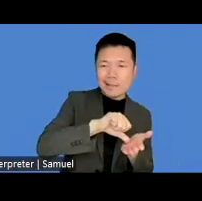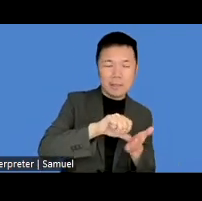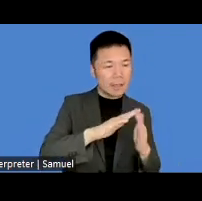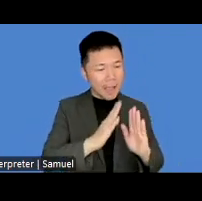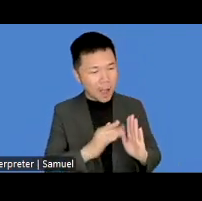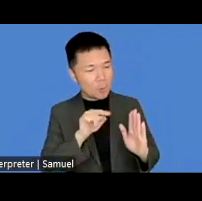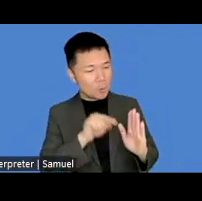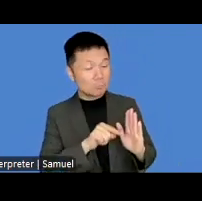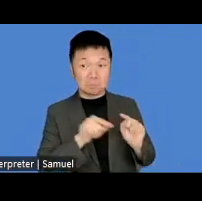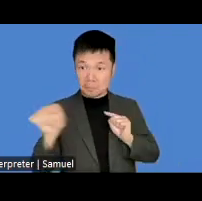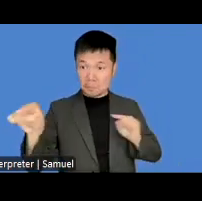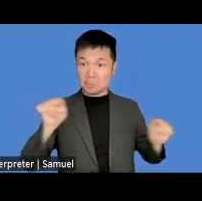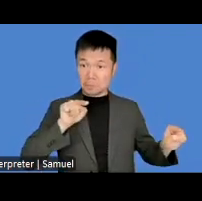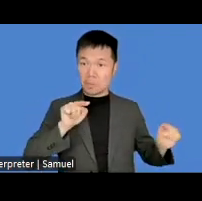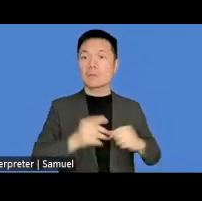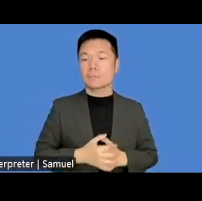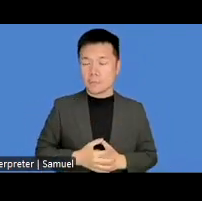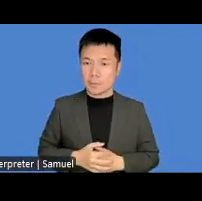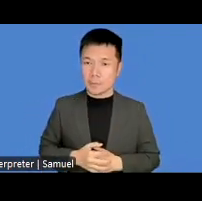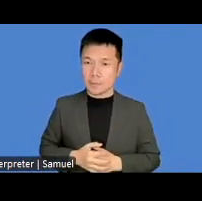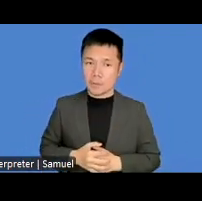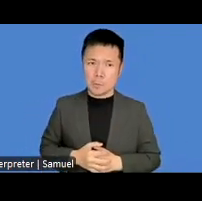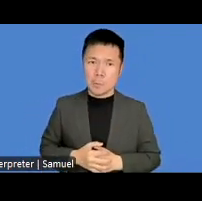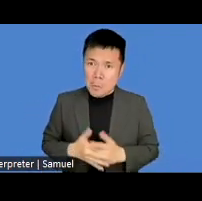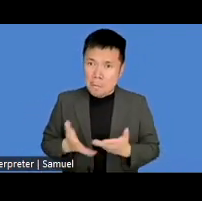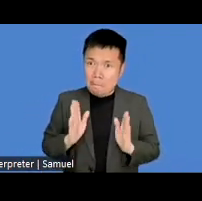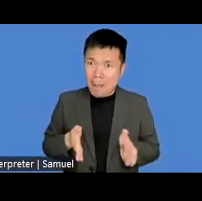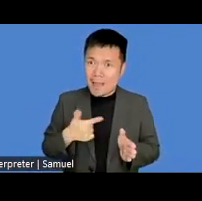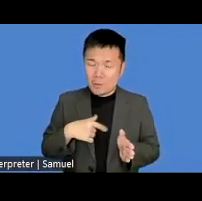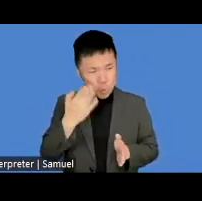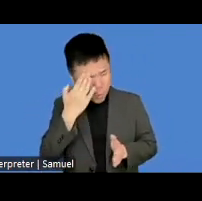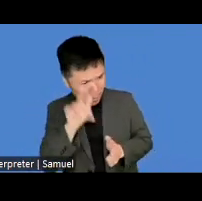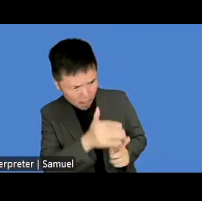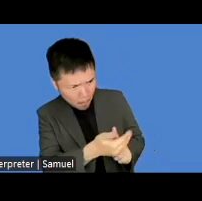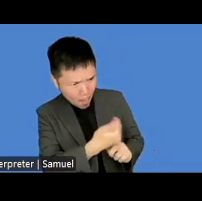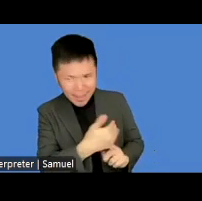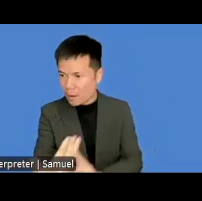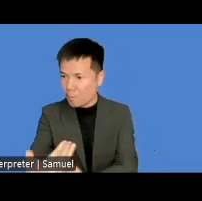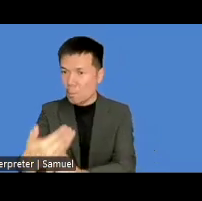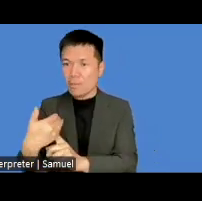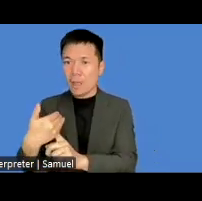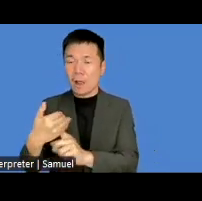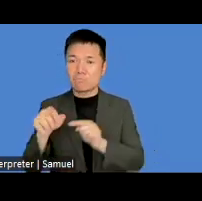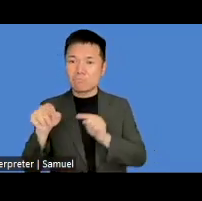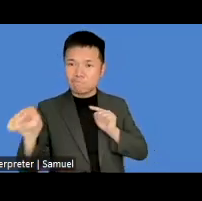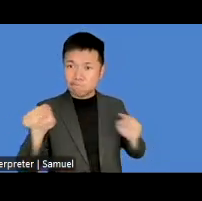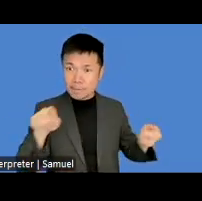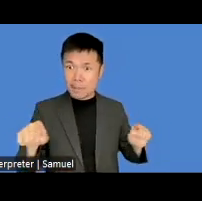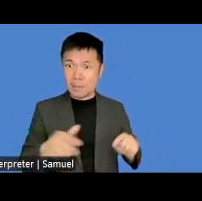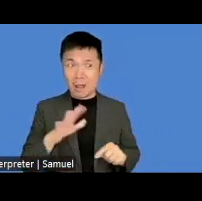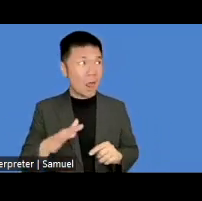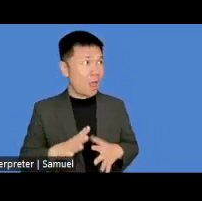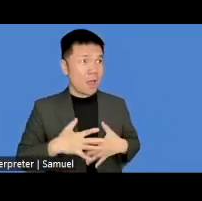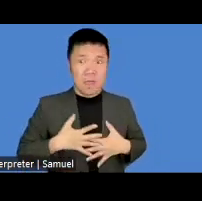then we would have been able to take action before the risk got worse for these